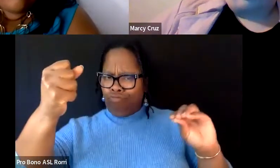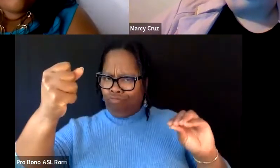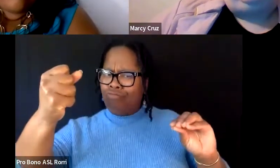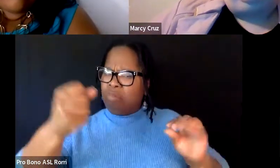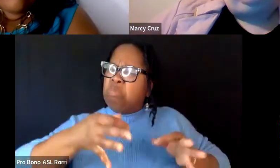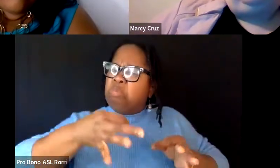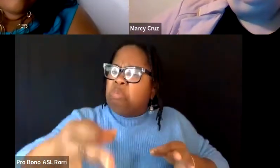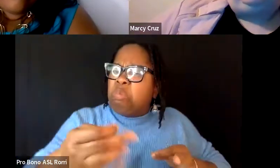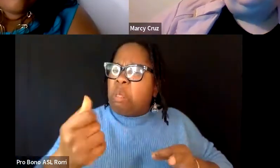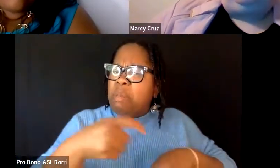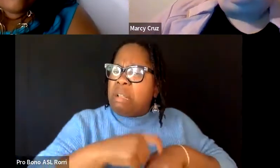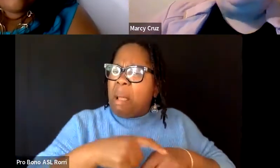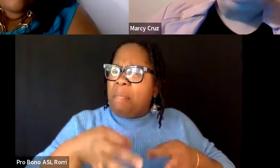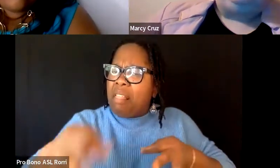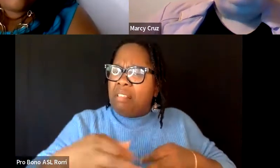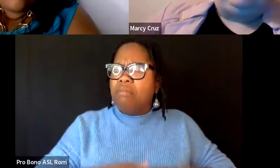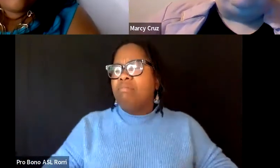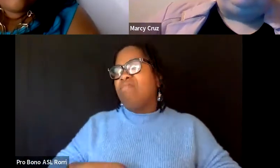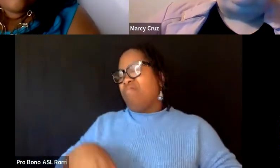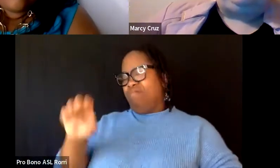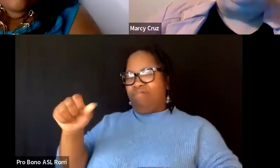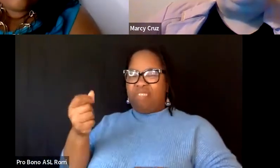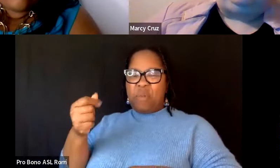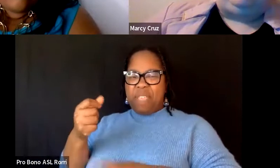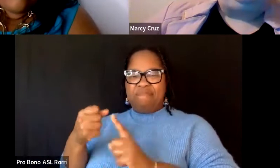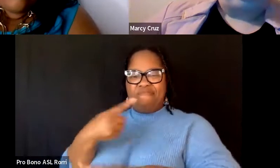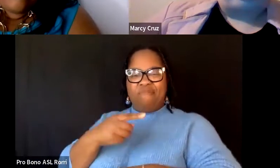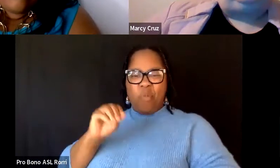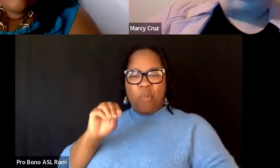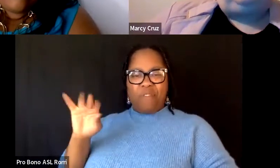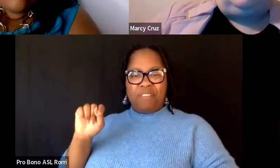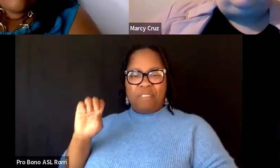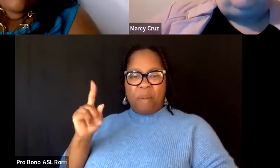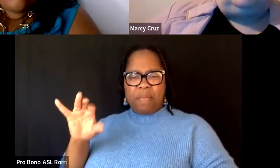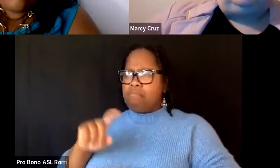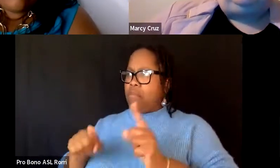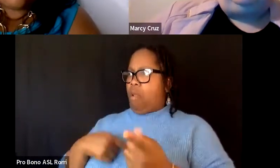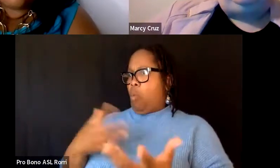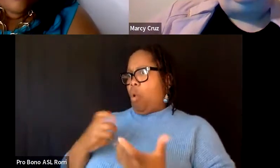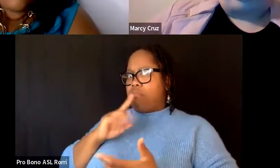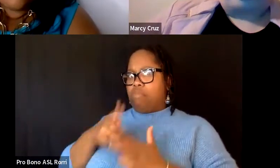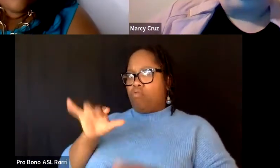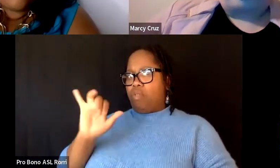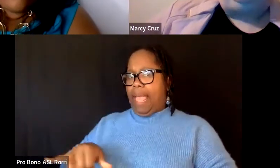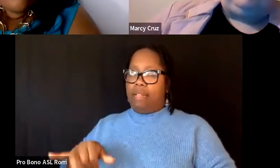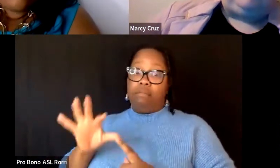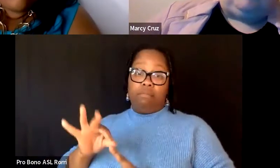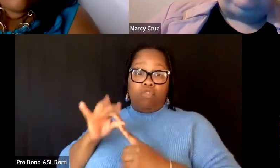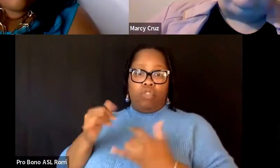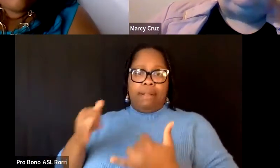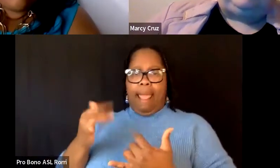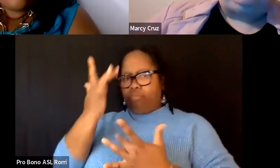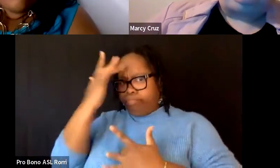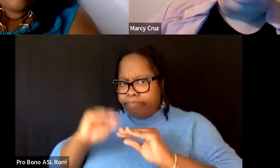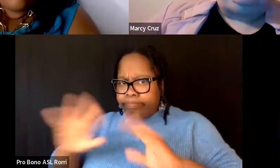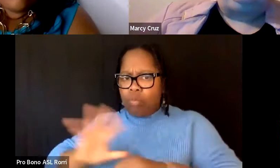though that's off topic from what we're talking about, I had to bring that up because I feel like, especially now with the pandemic, people are